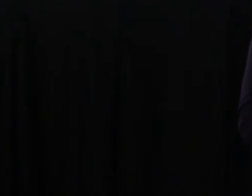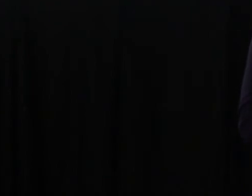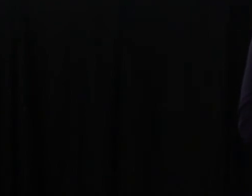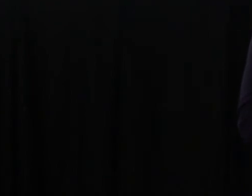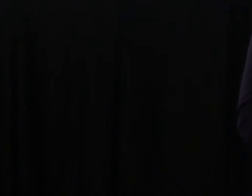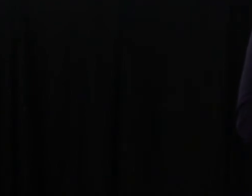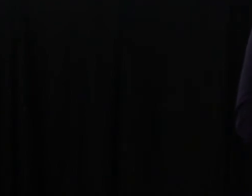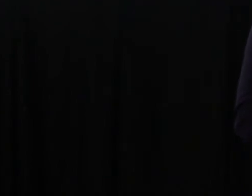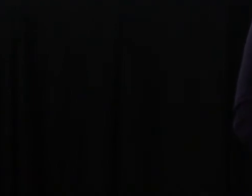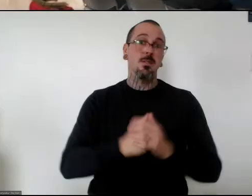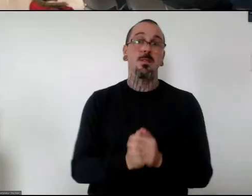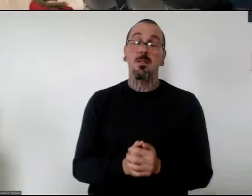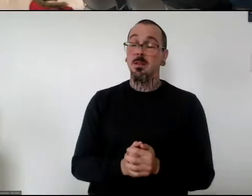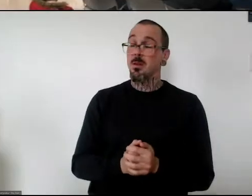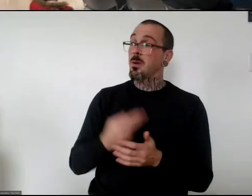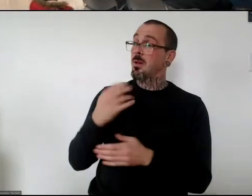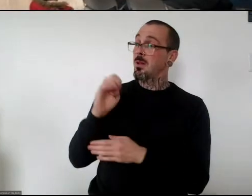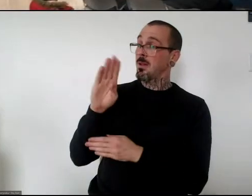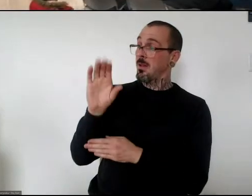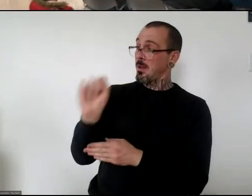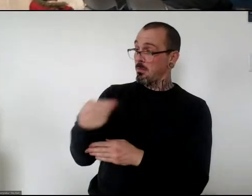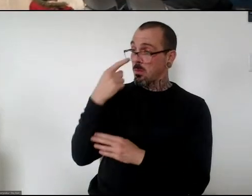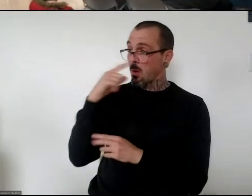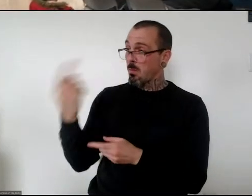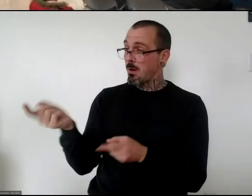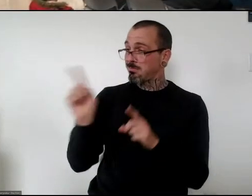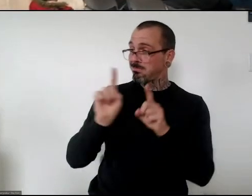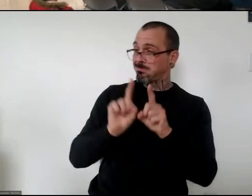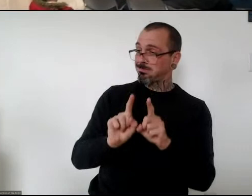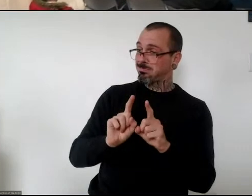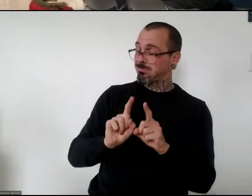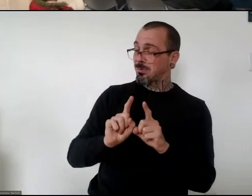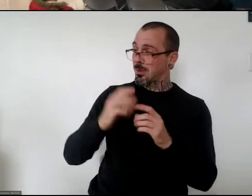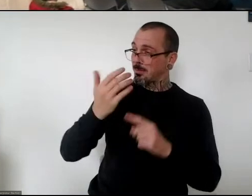join Minister to raise the purple ribbon flag. Mr. and Mrs. Hibbs.